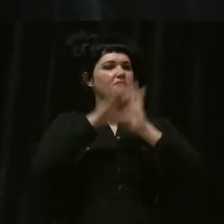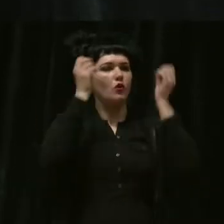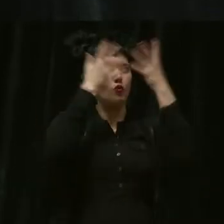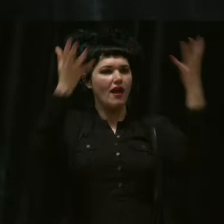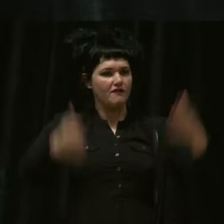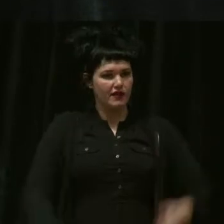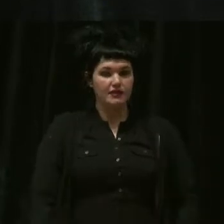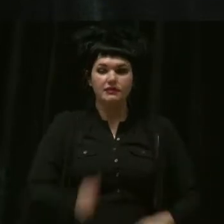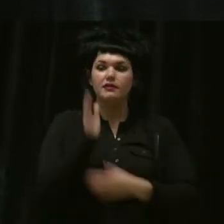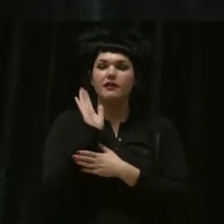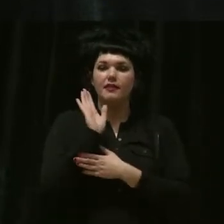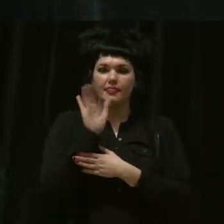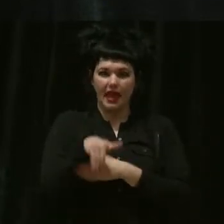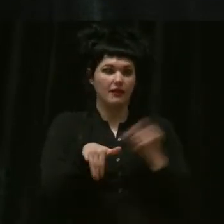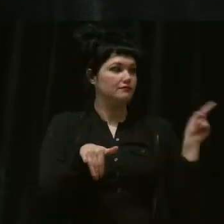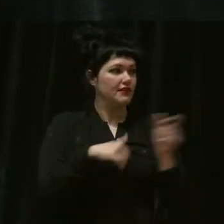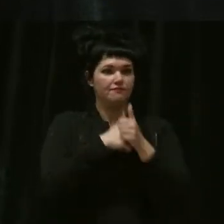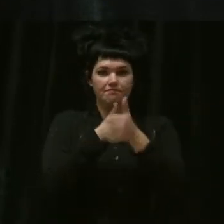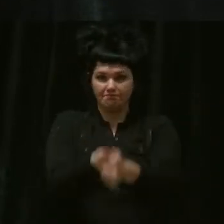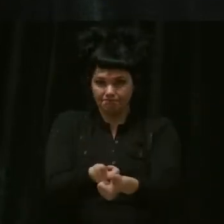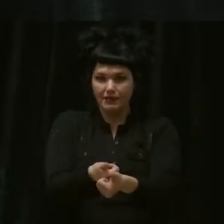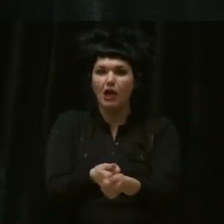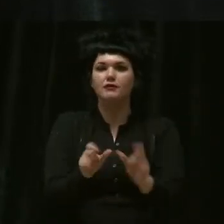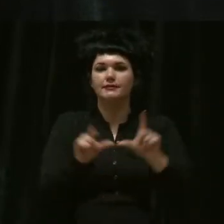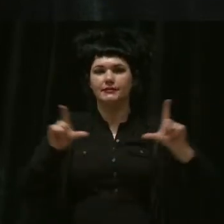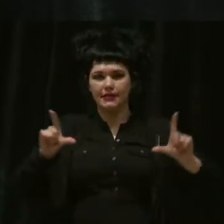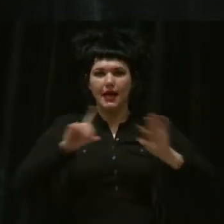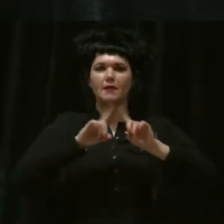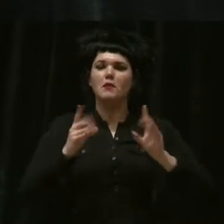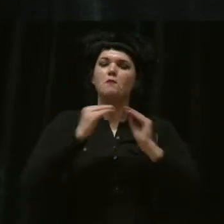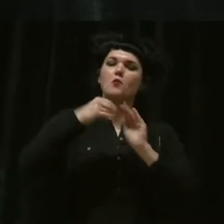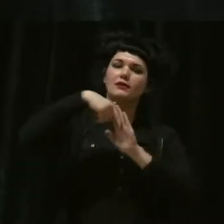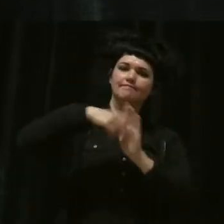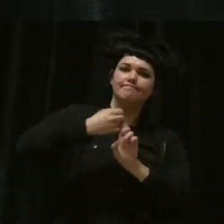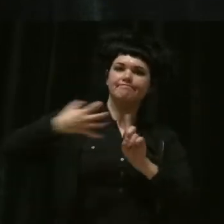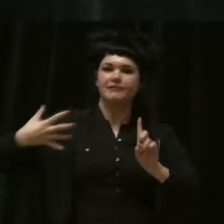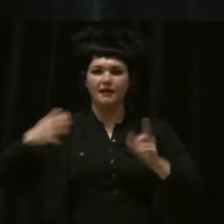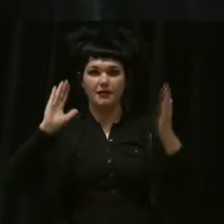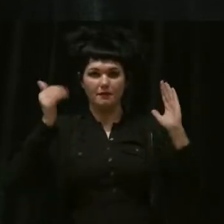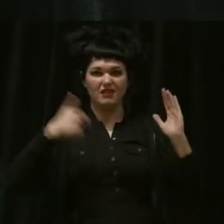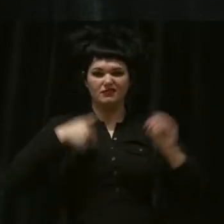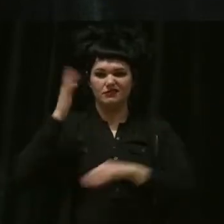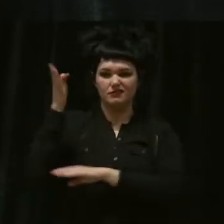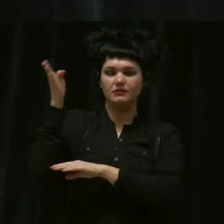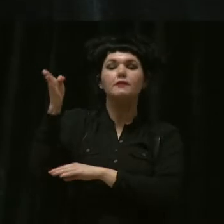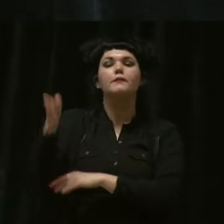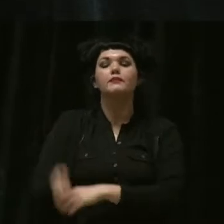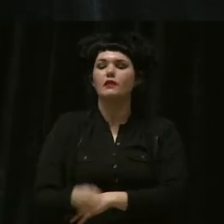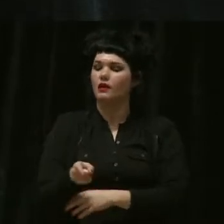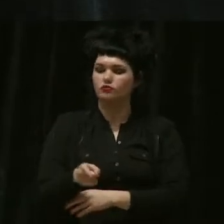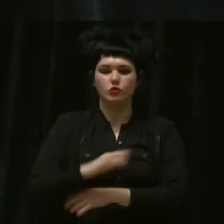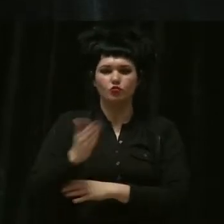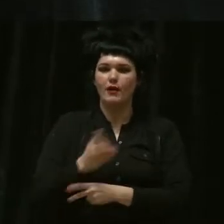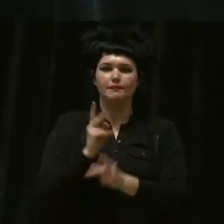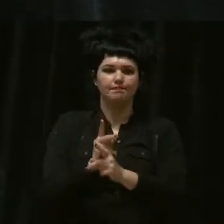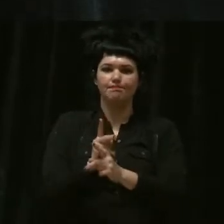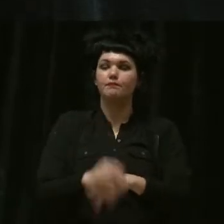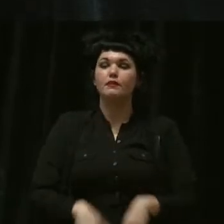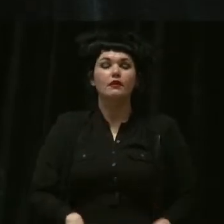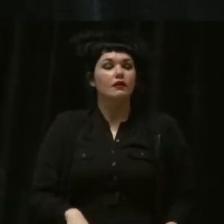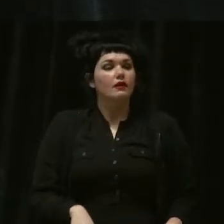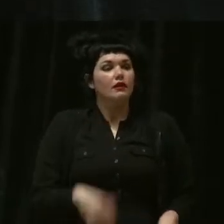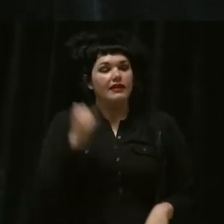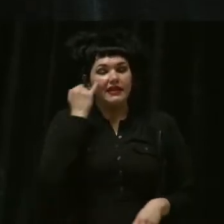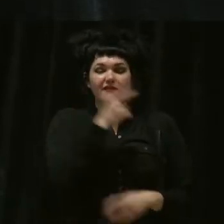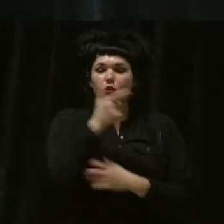will be part of the slide so you can go in a little further depth than what I'm actually going to be able to, and you're welcome to take them with you. Those of you who are